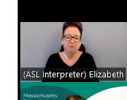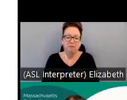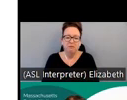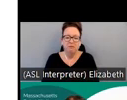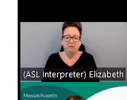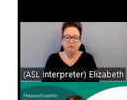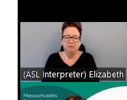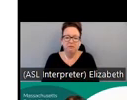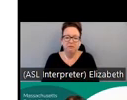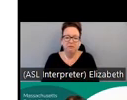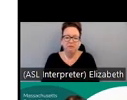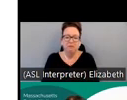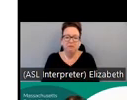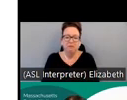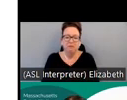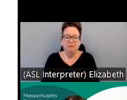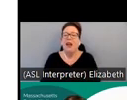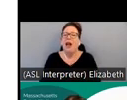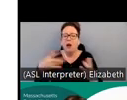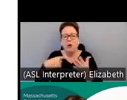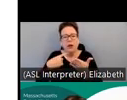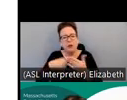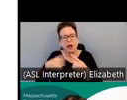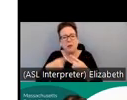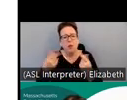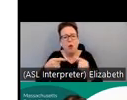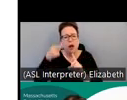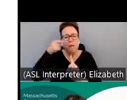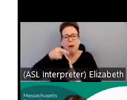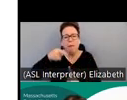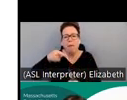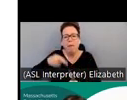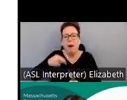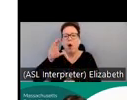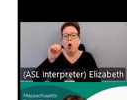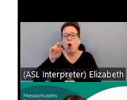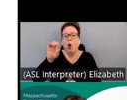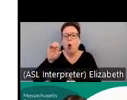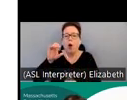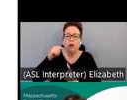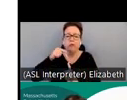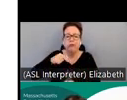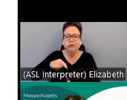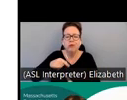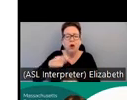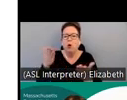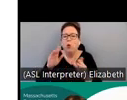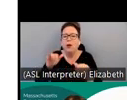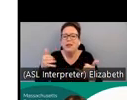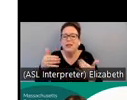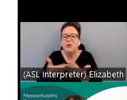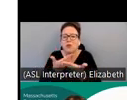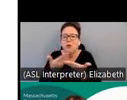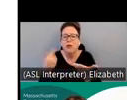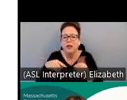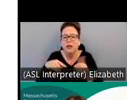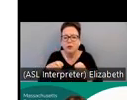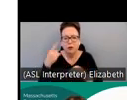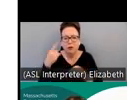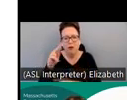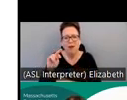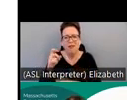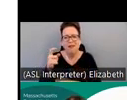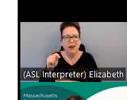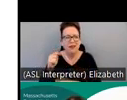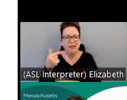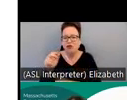I want to talk to you about some core components. What are these new things that we're doing in NextGen? So